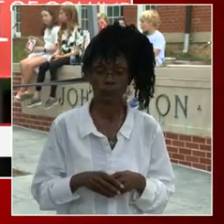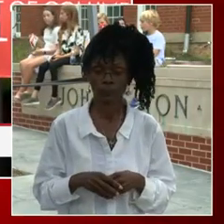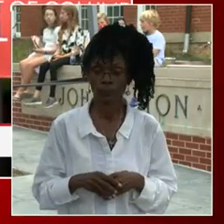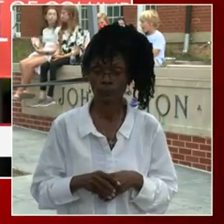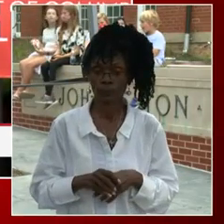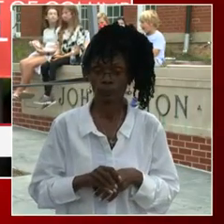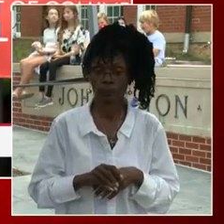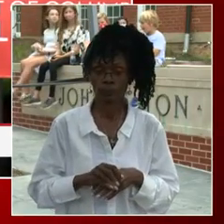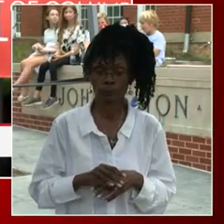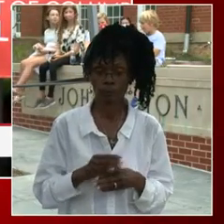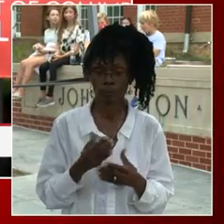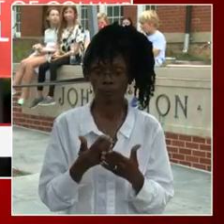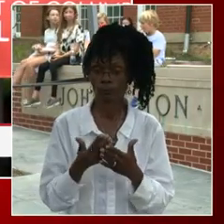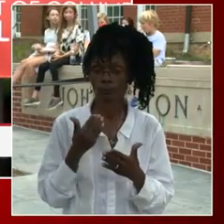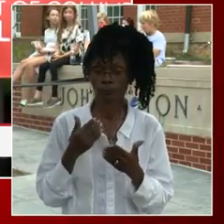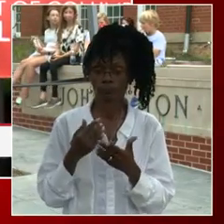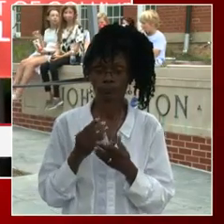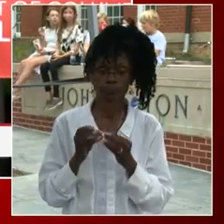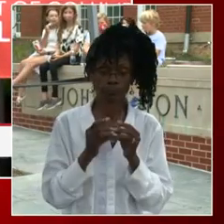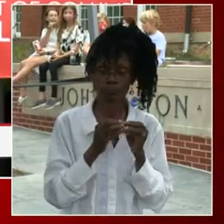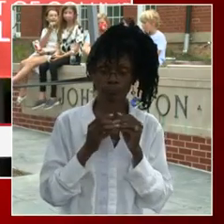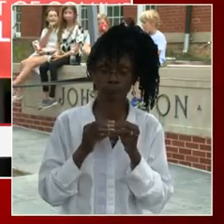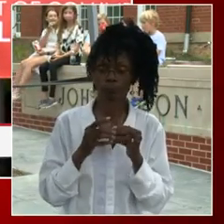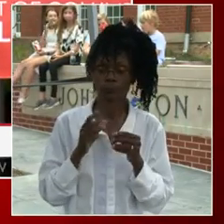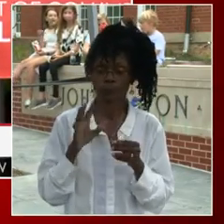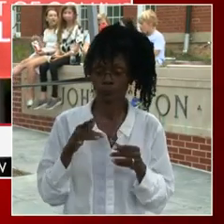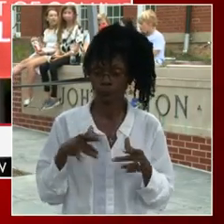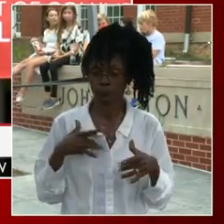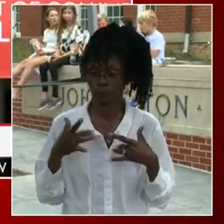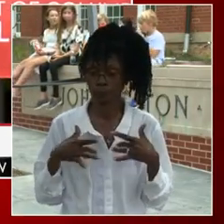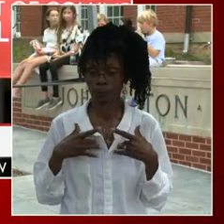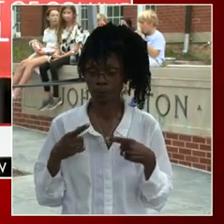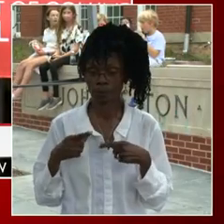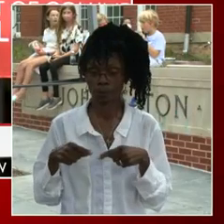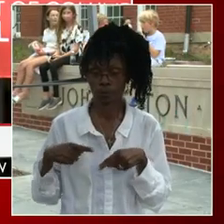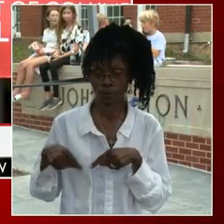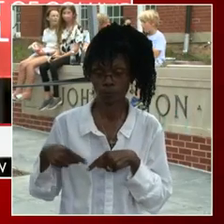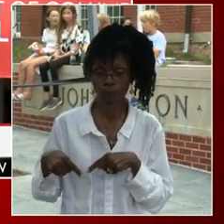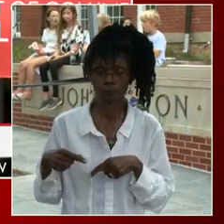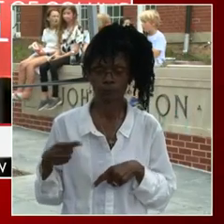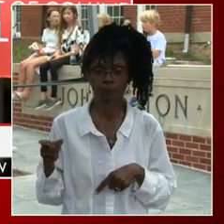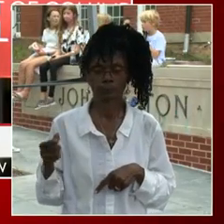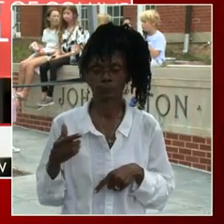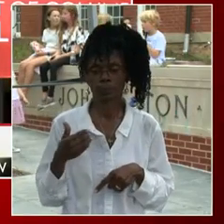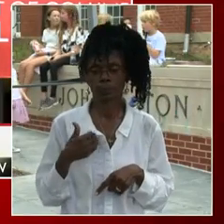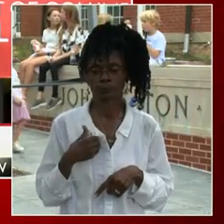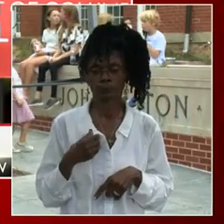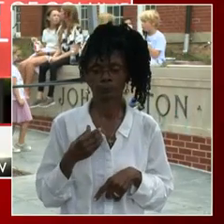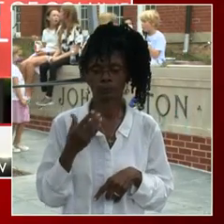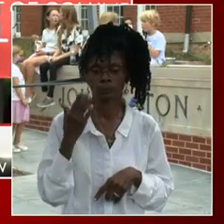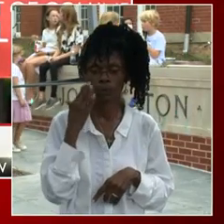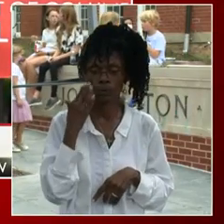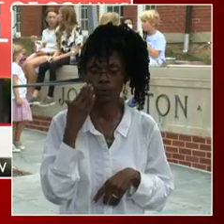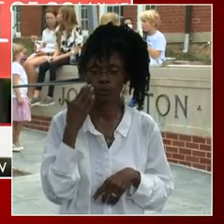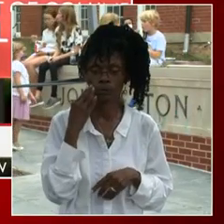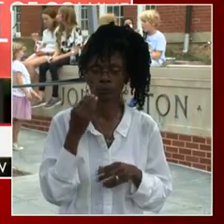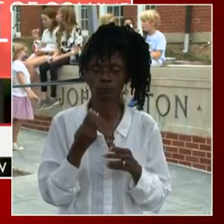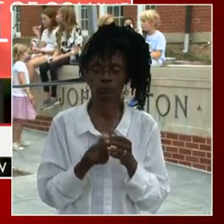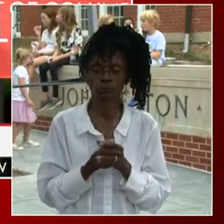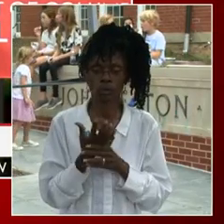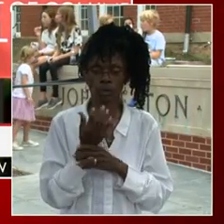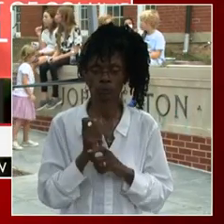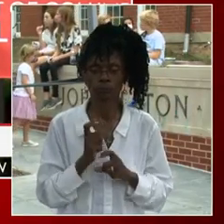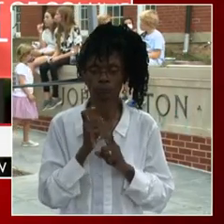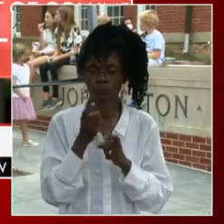I'm excited, but I'm a little nervous. But he didn't tell me he had flowers. Quite the gentleman and a great introduction of our